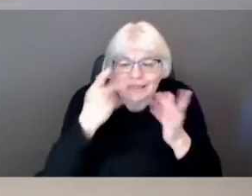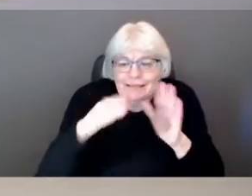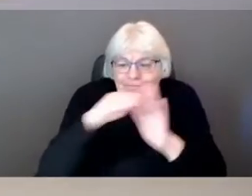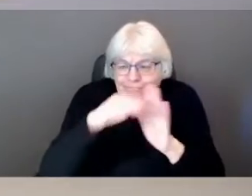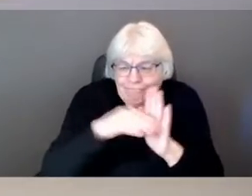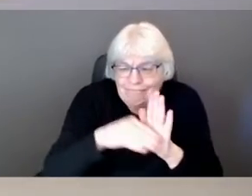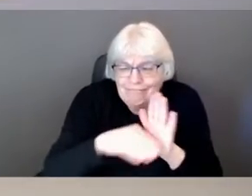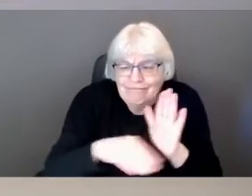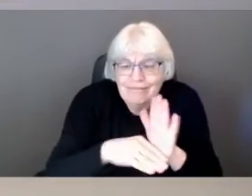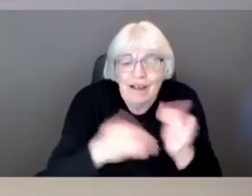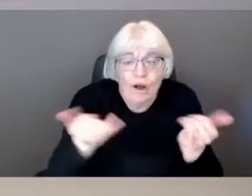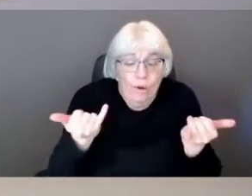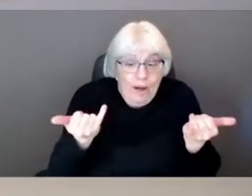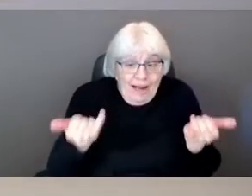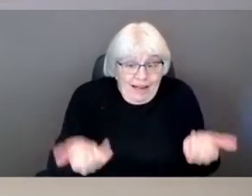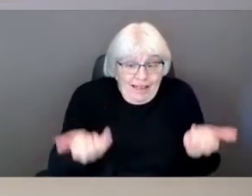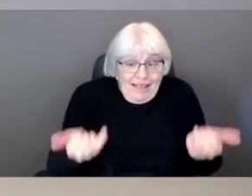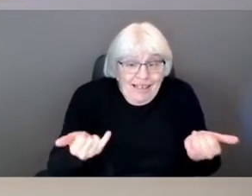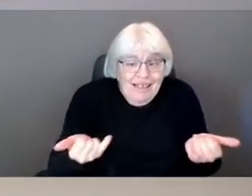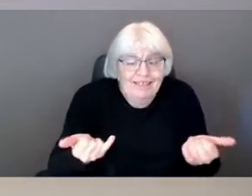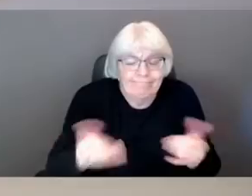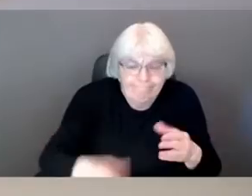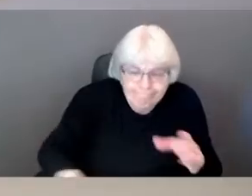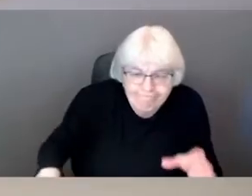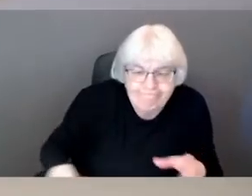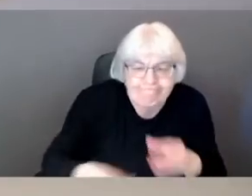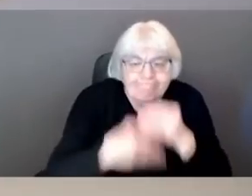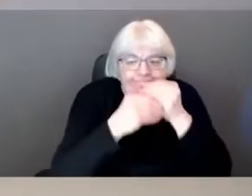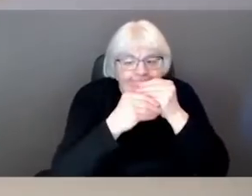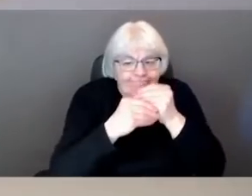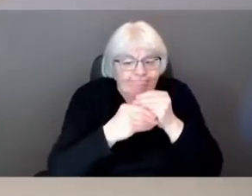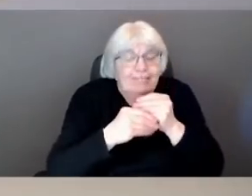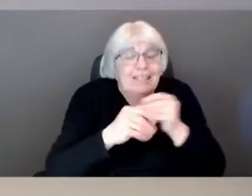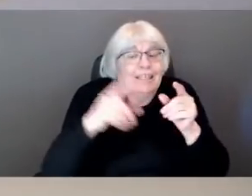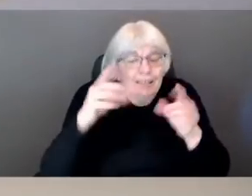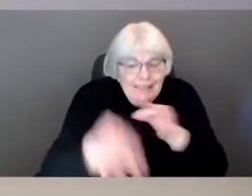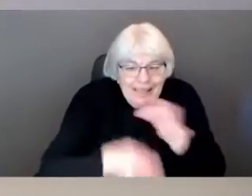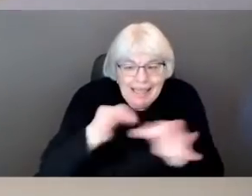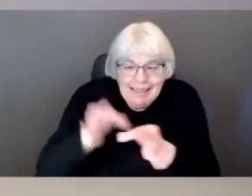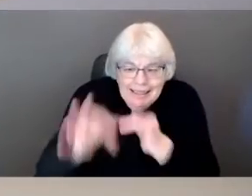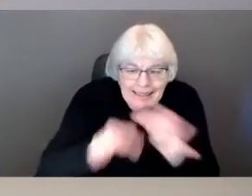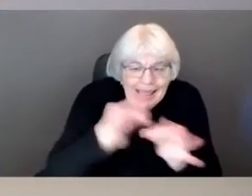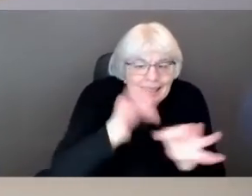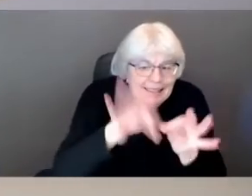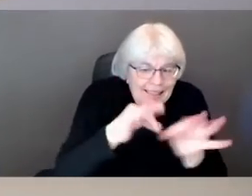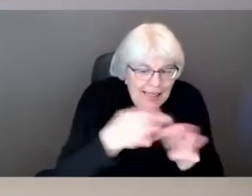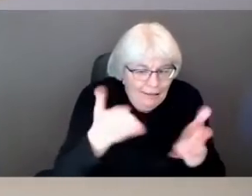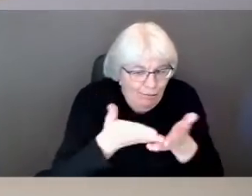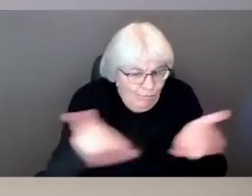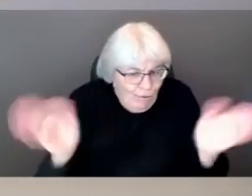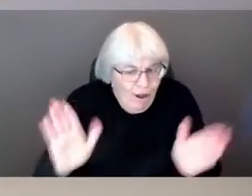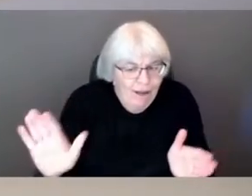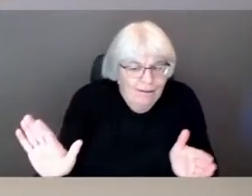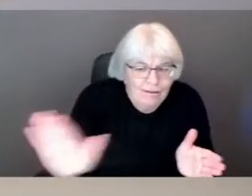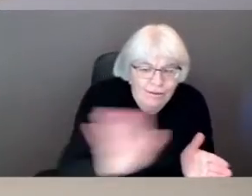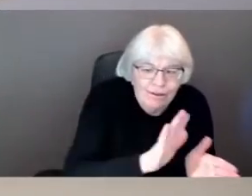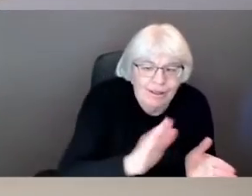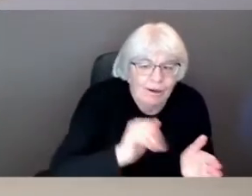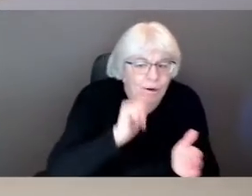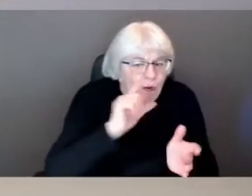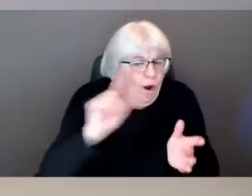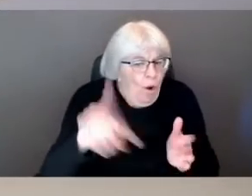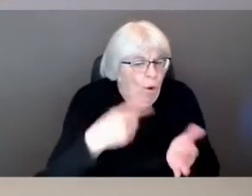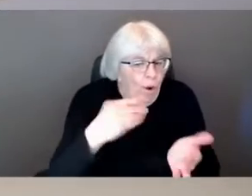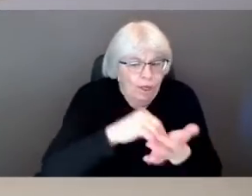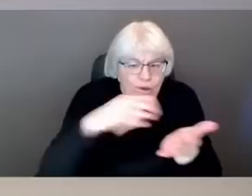testing and make that testing broad enough that we think we can not just do students at one school, but there's so